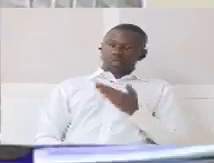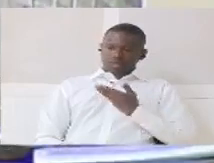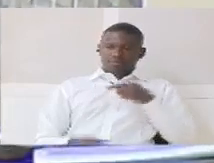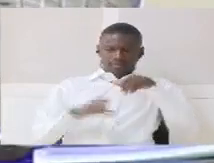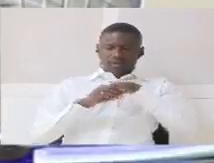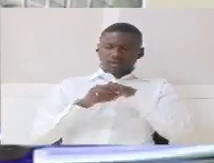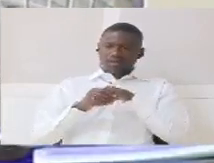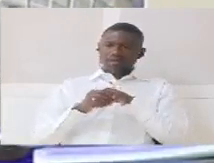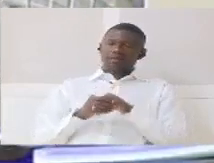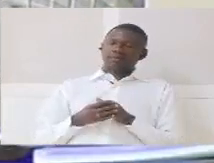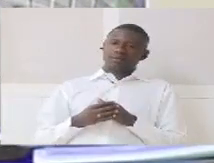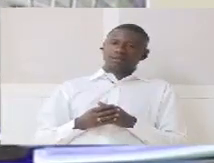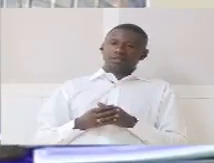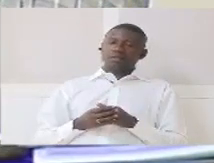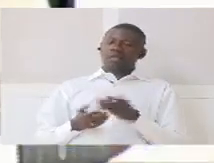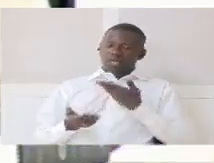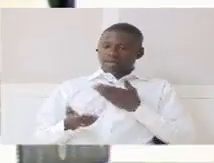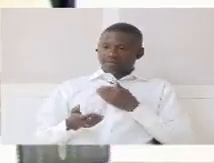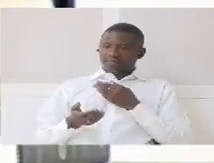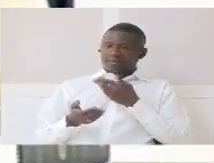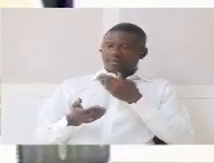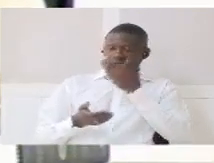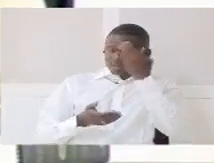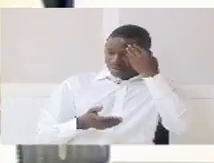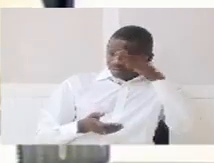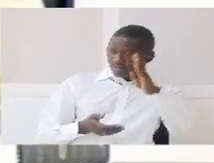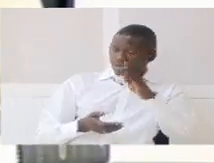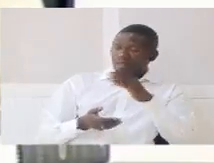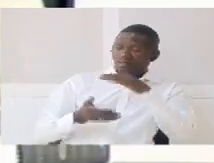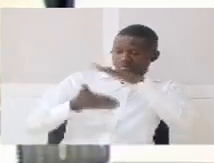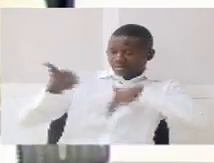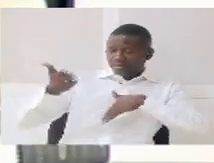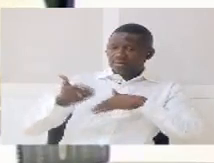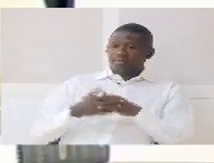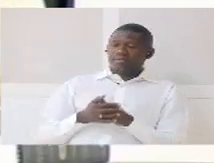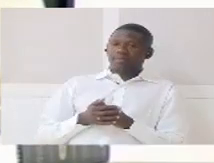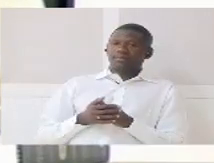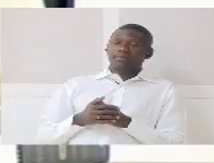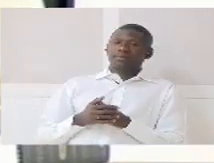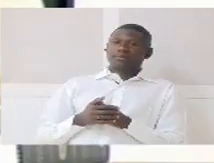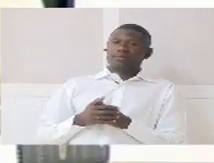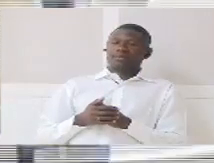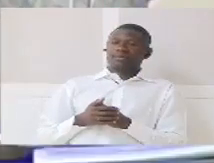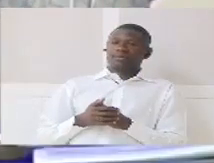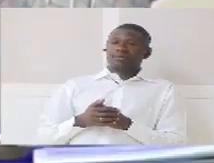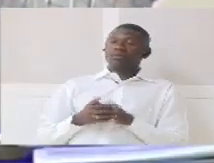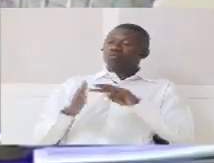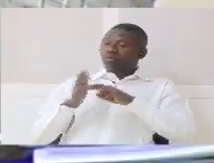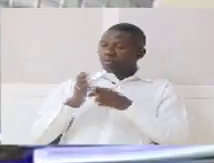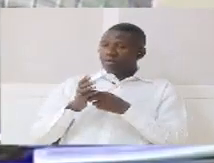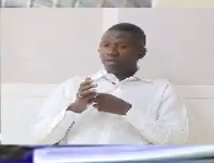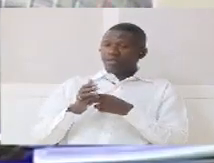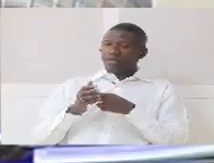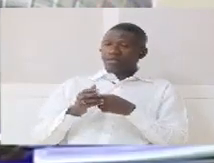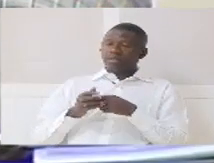Yes. And he had a discharge certificate. Okay. So, and already. So subsequently, he took